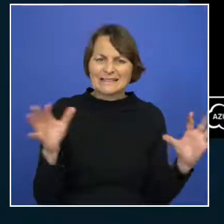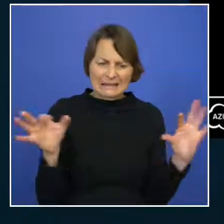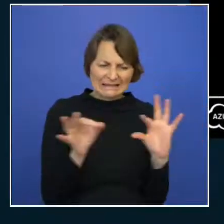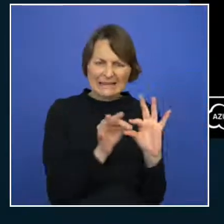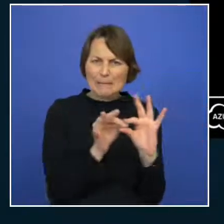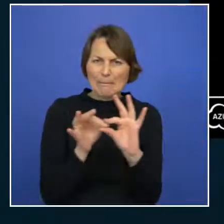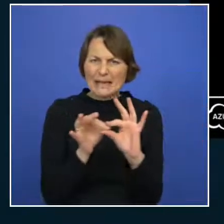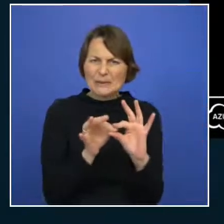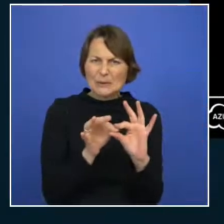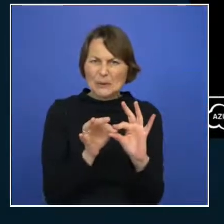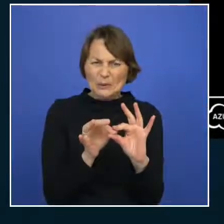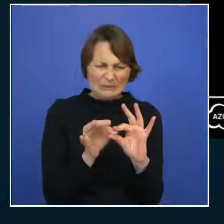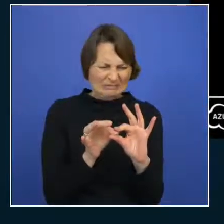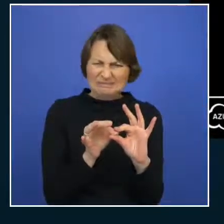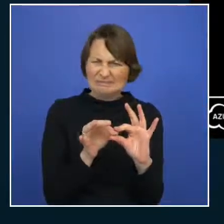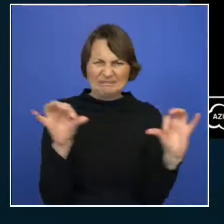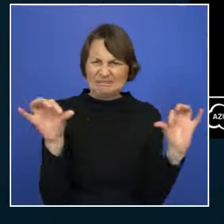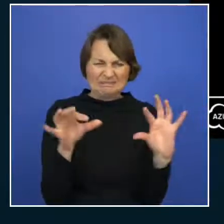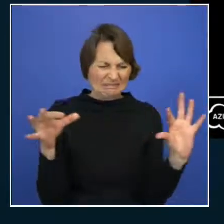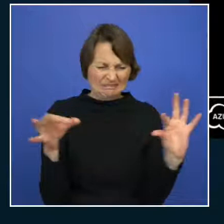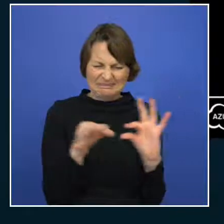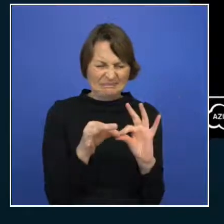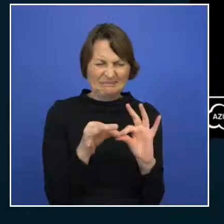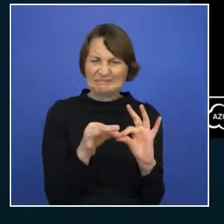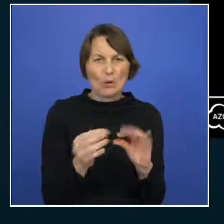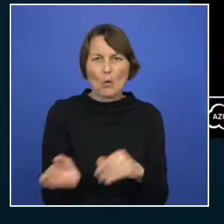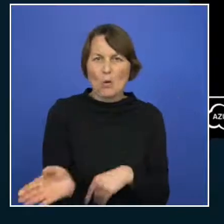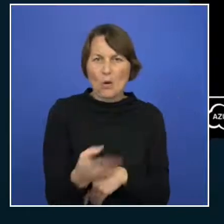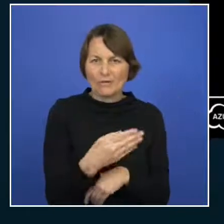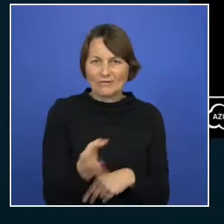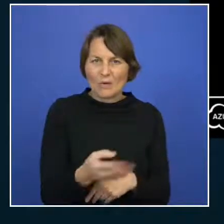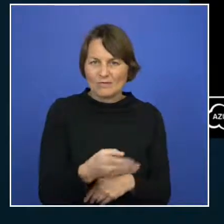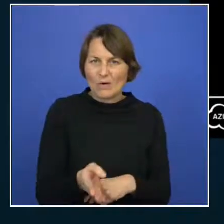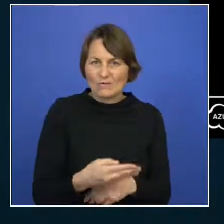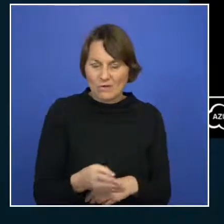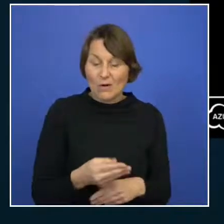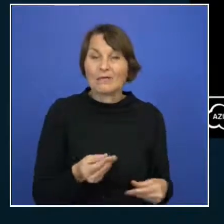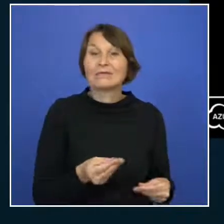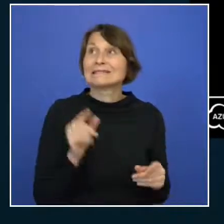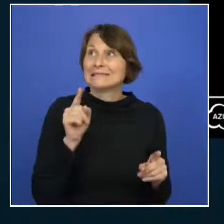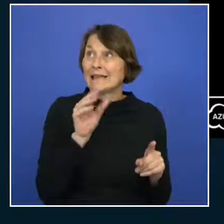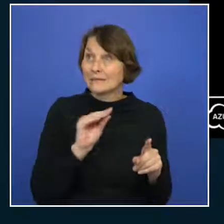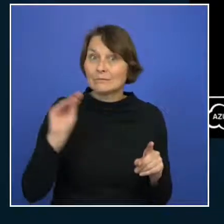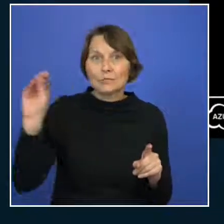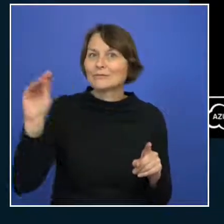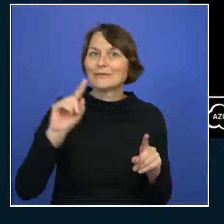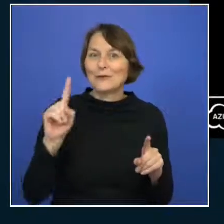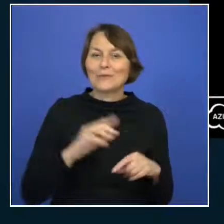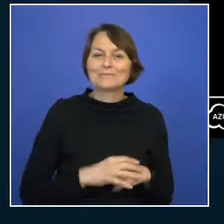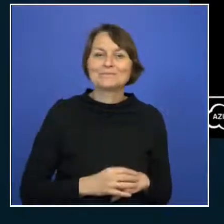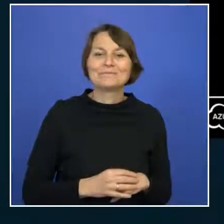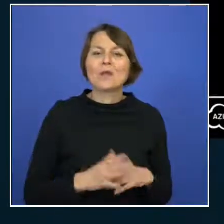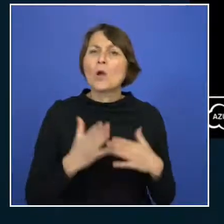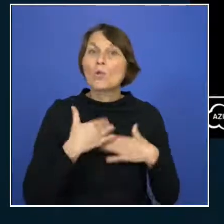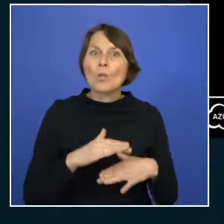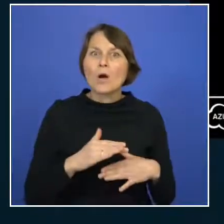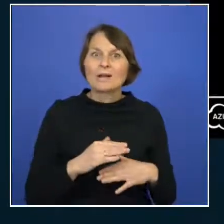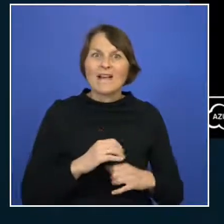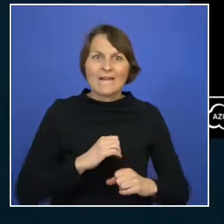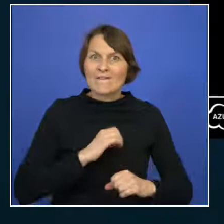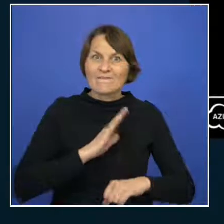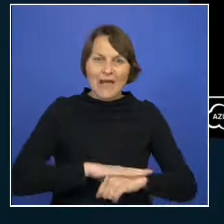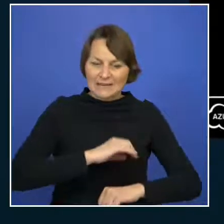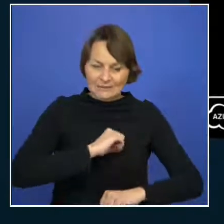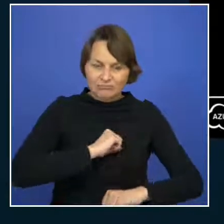those things in the cloud. And also, we don't rush up flying up to the cloud with your tech